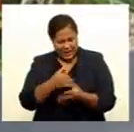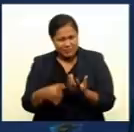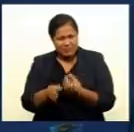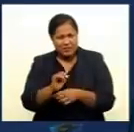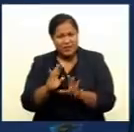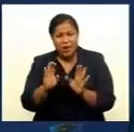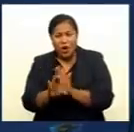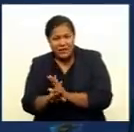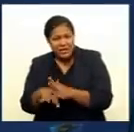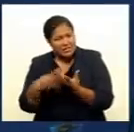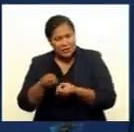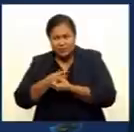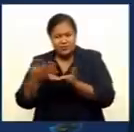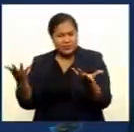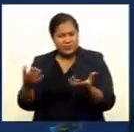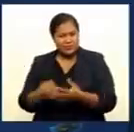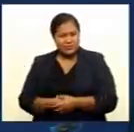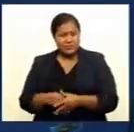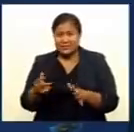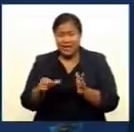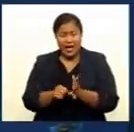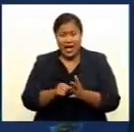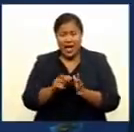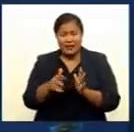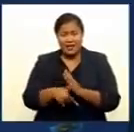state. It's a very difficult time. There's a lot of